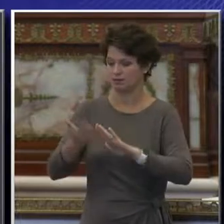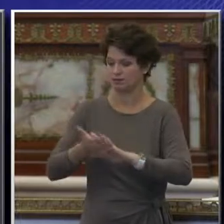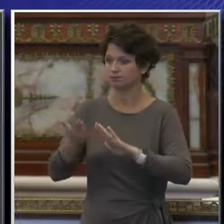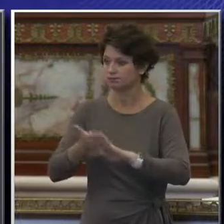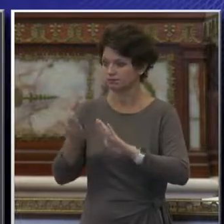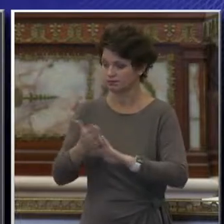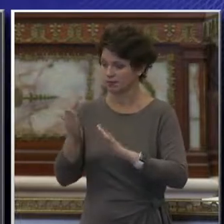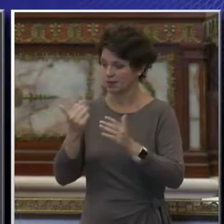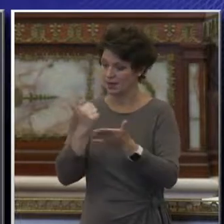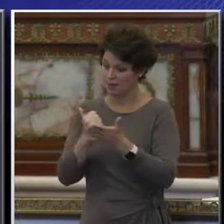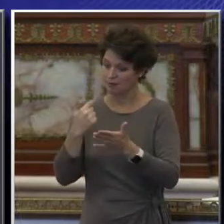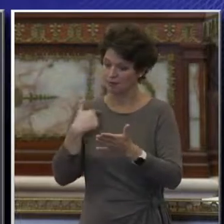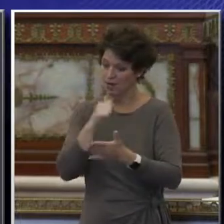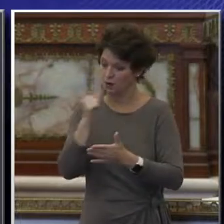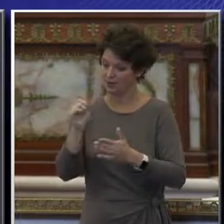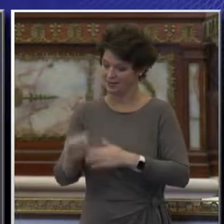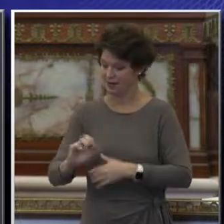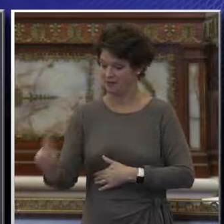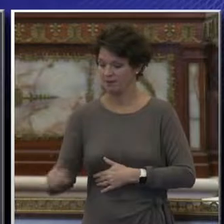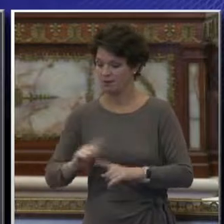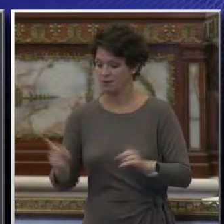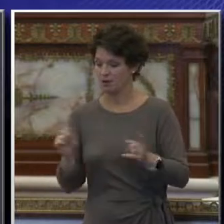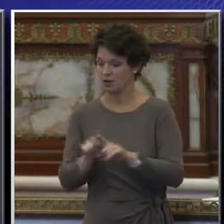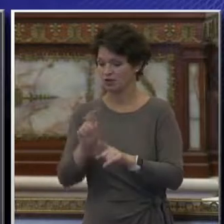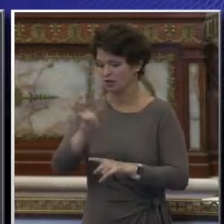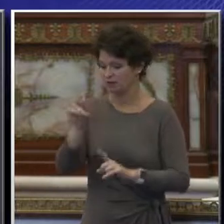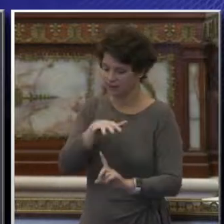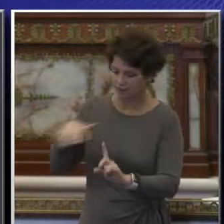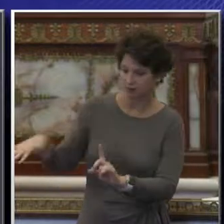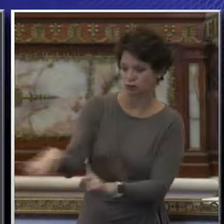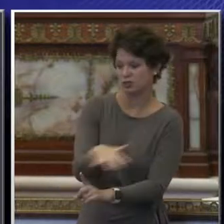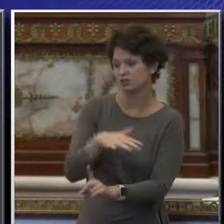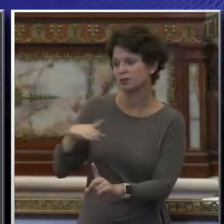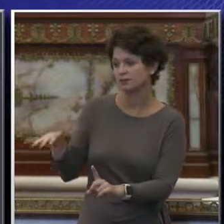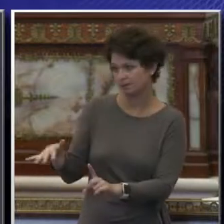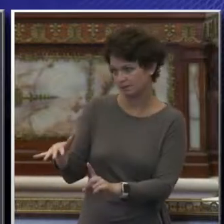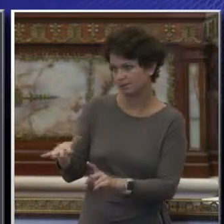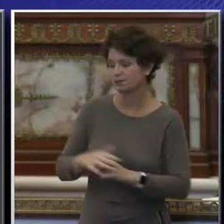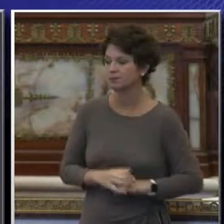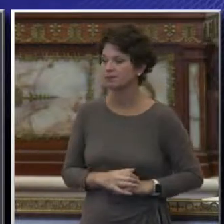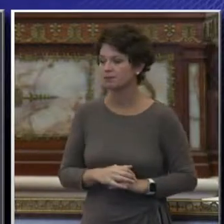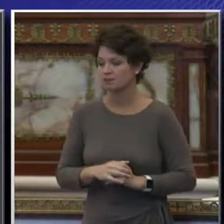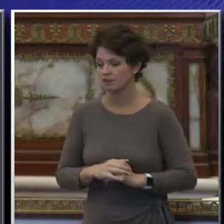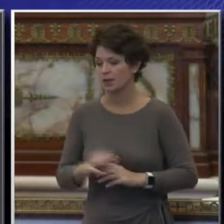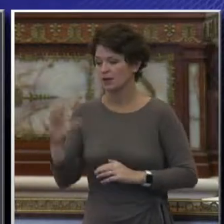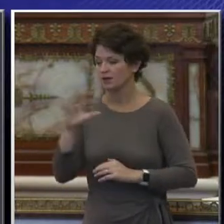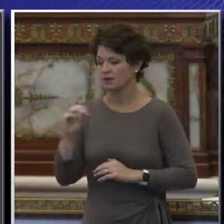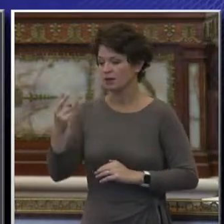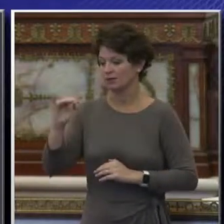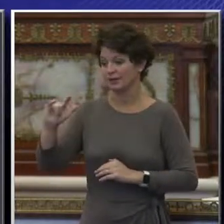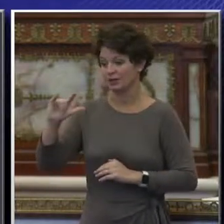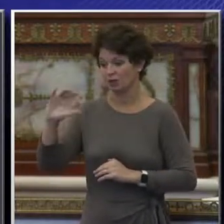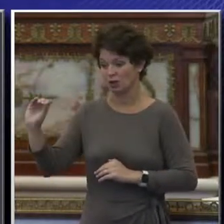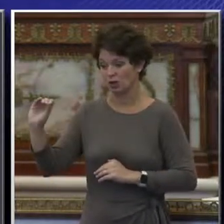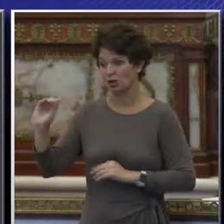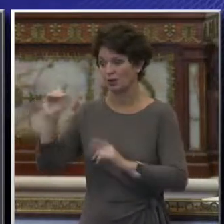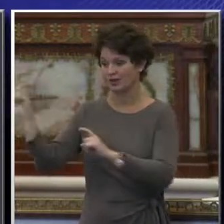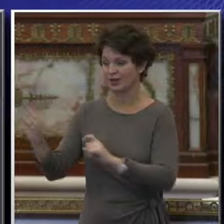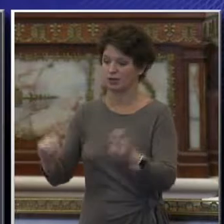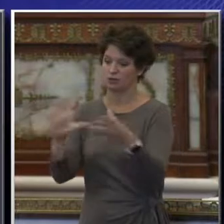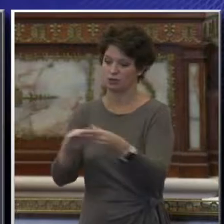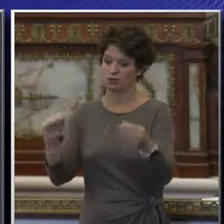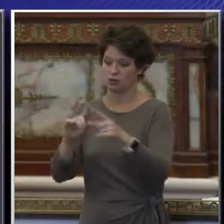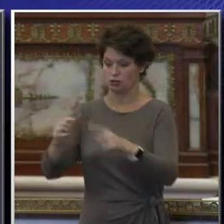And not only South Philadelphia, but most importantly, the Philadelphia region. And so the company of Hilco came and gave a presentation